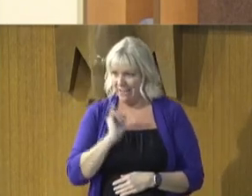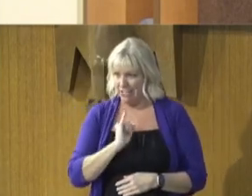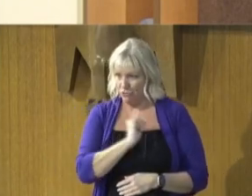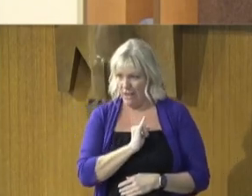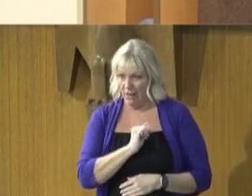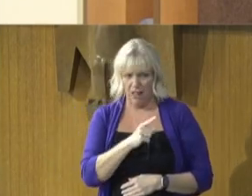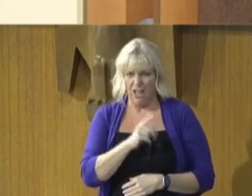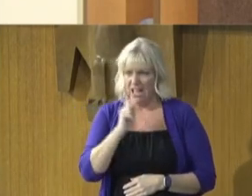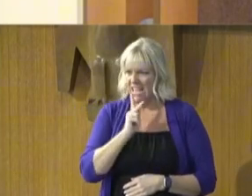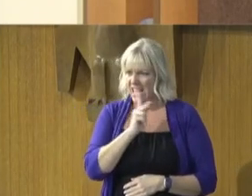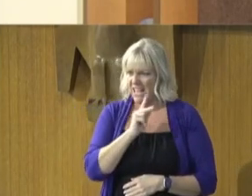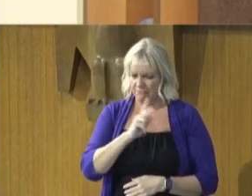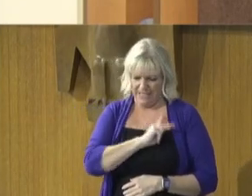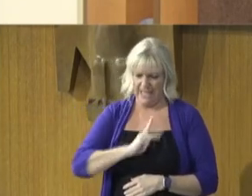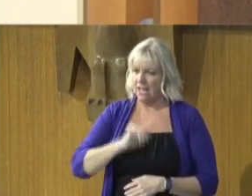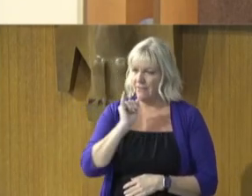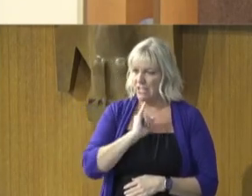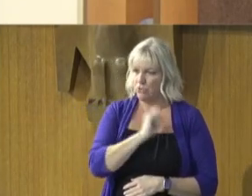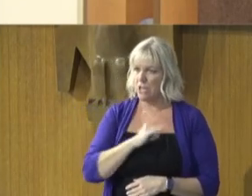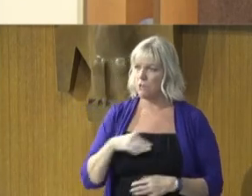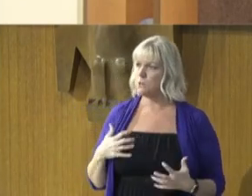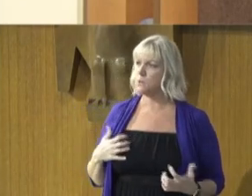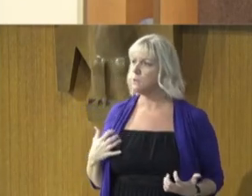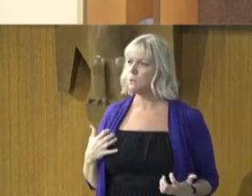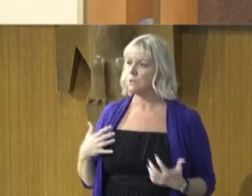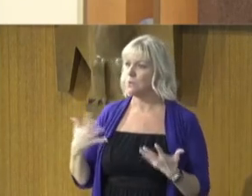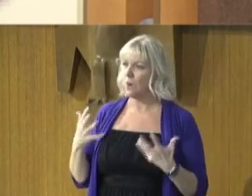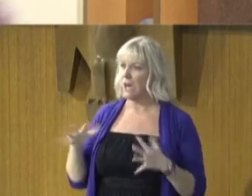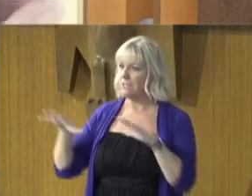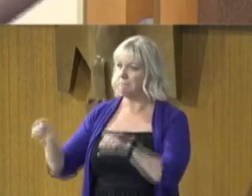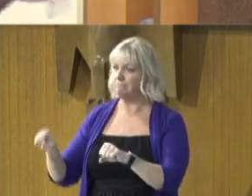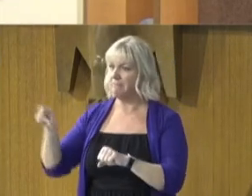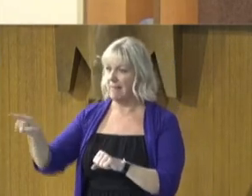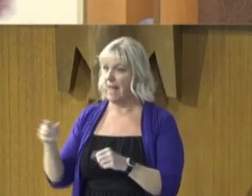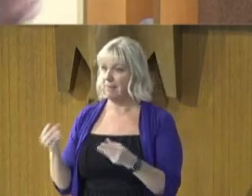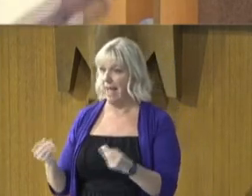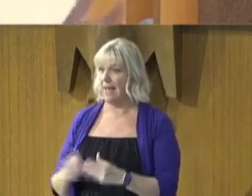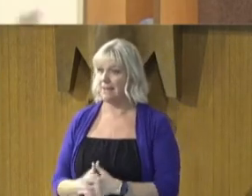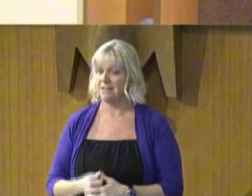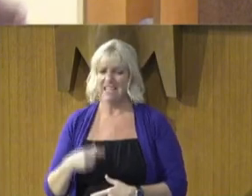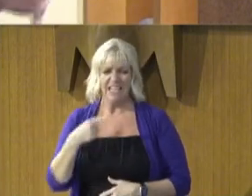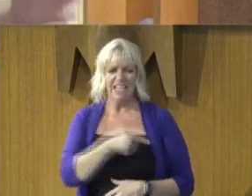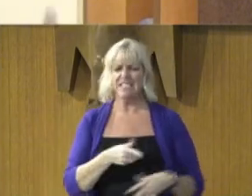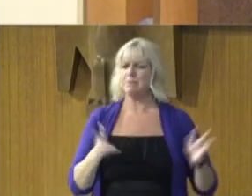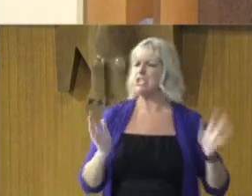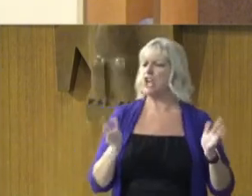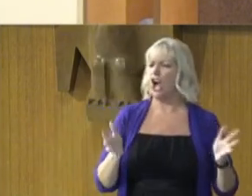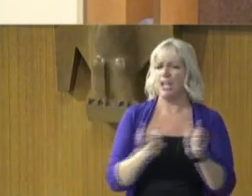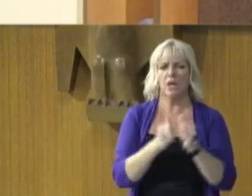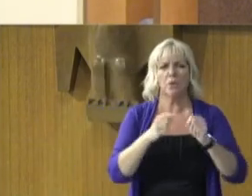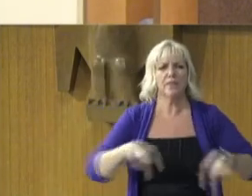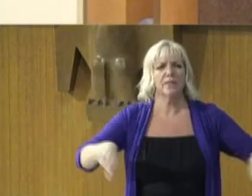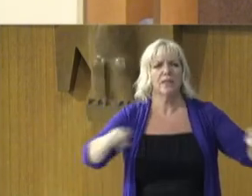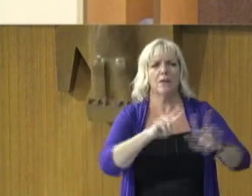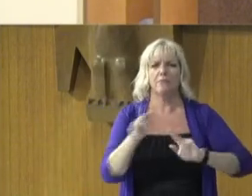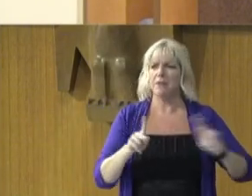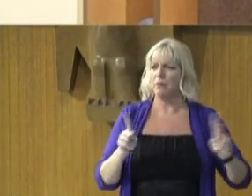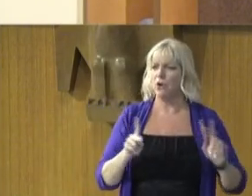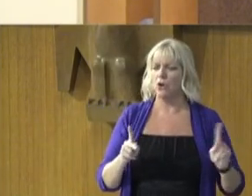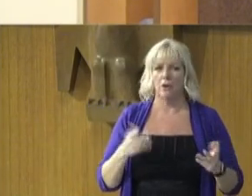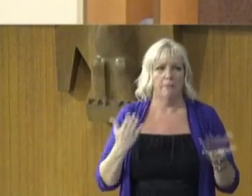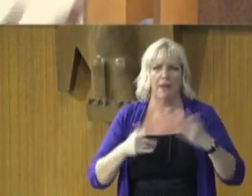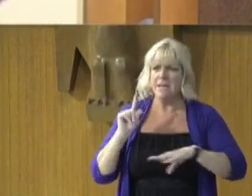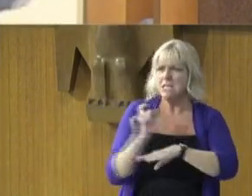getting itchy. In verse 3, he's talking out loud to his people, his entourage, his posse. He's getting worked up. He's probably